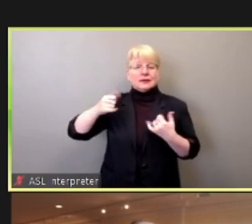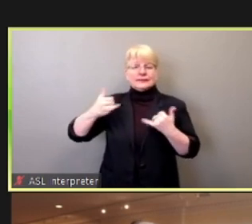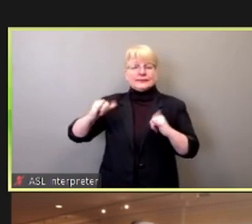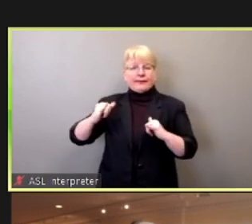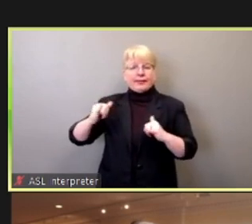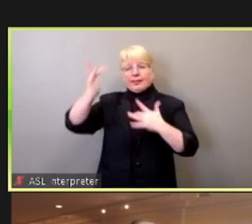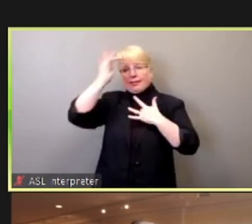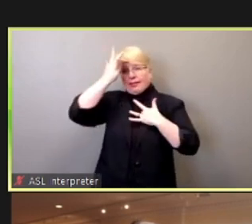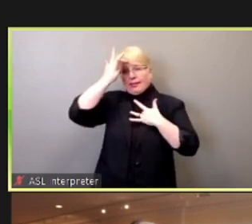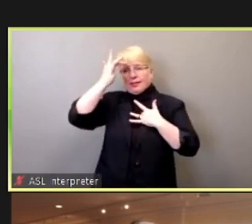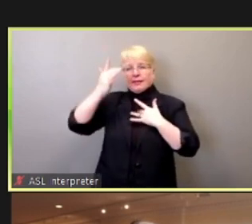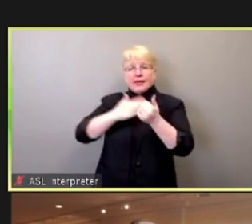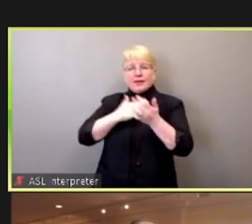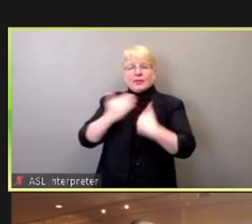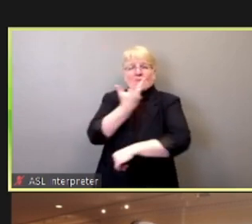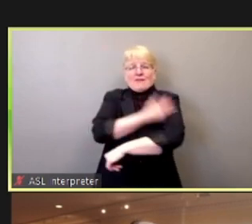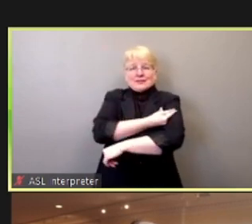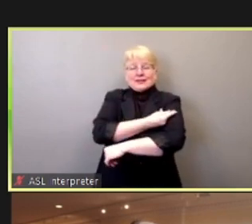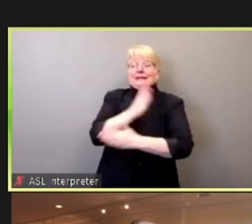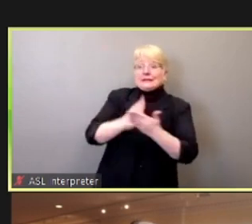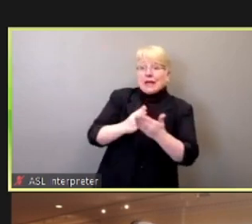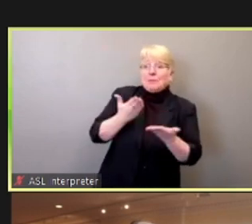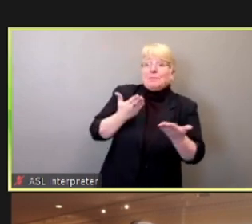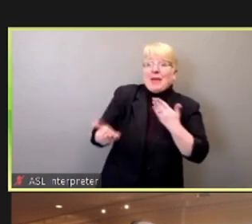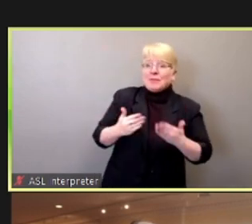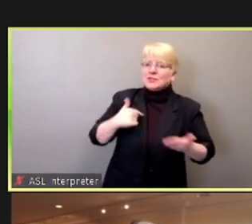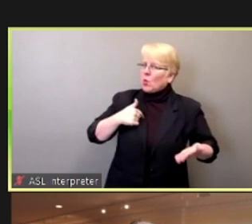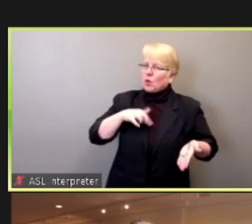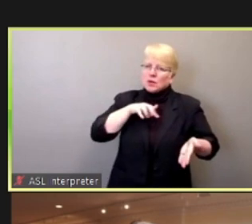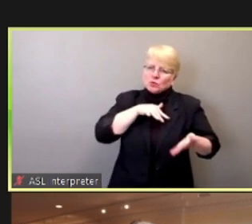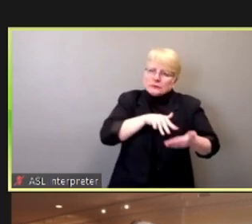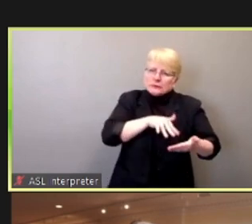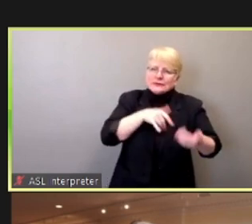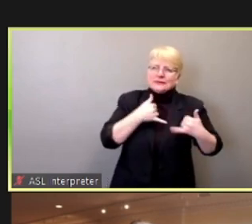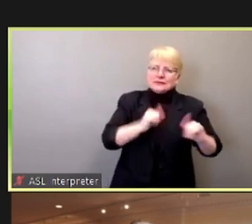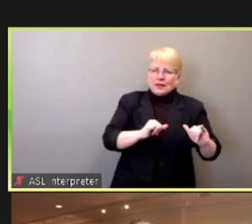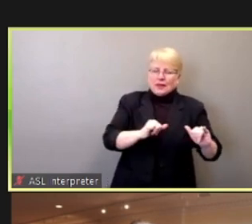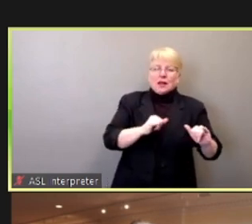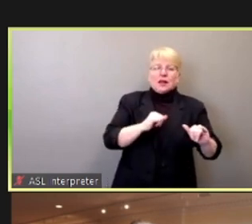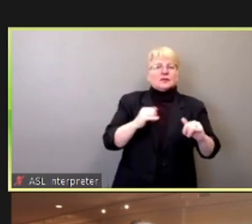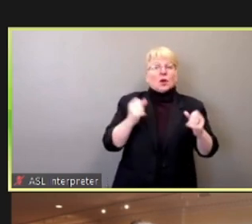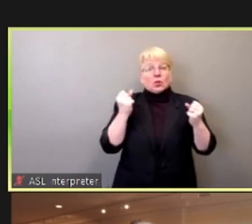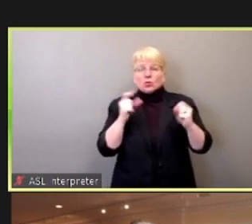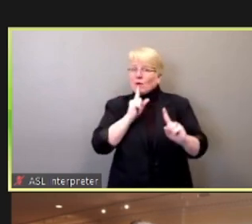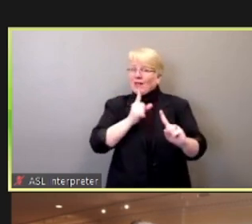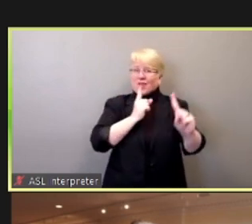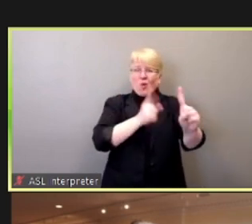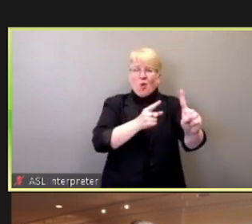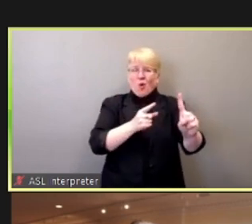so we are in a bit of a race to get everyone vaccinated and to get as many people